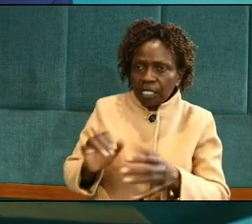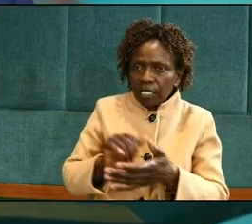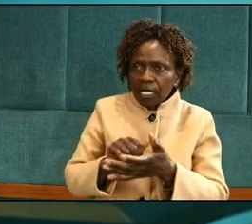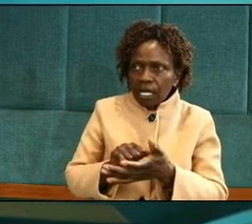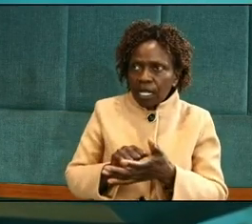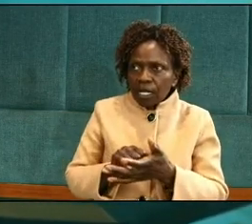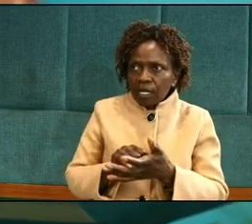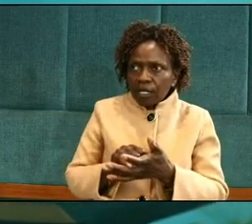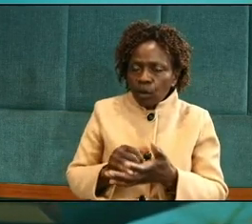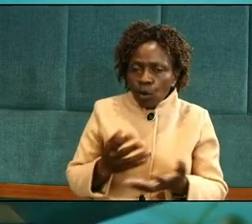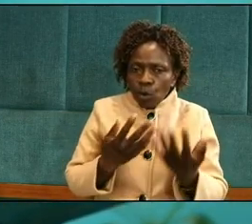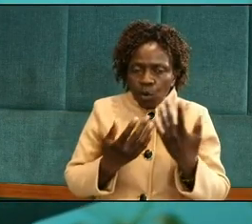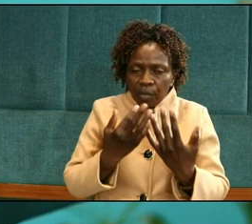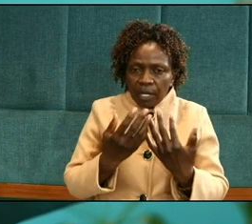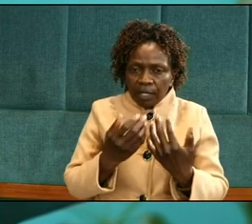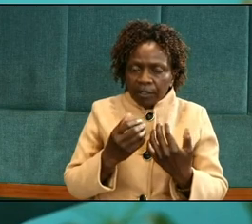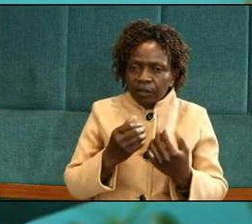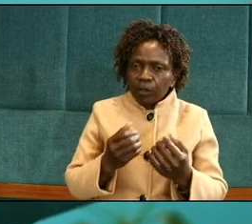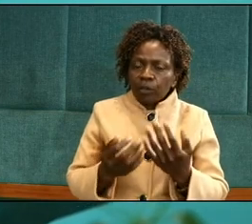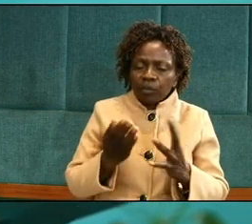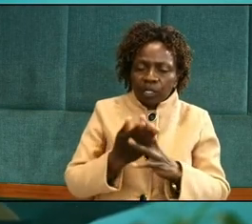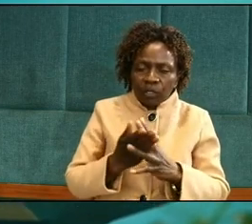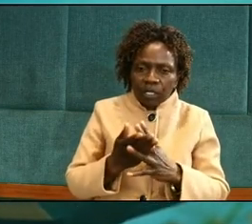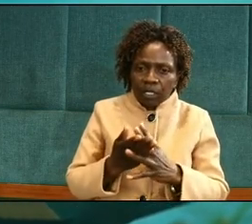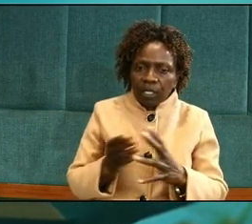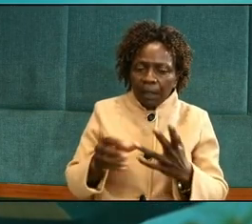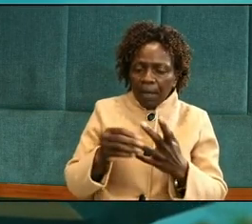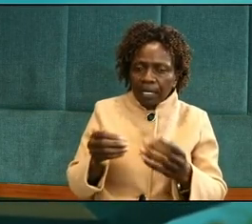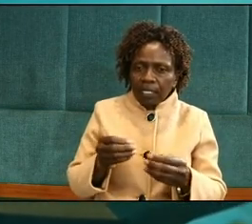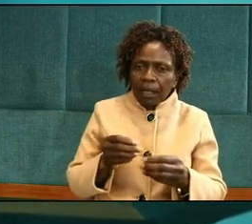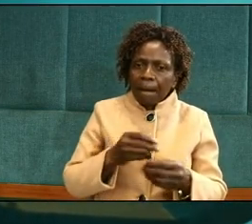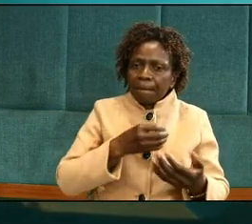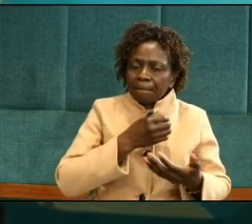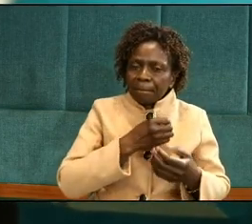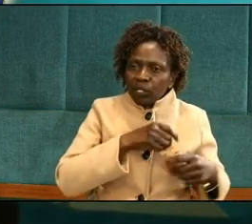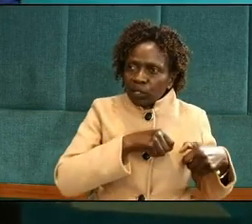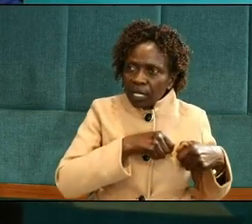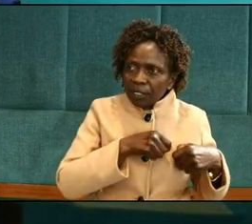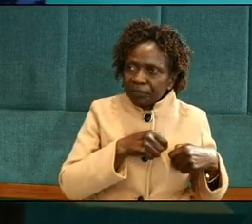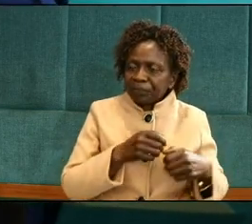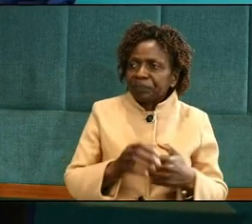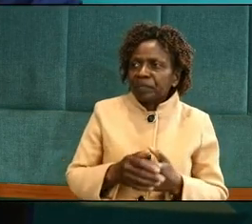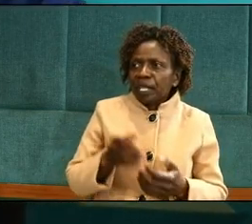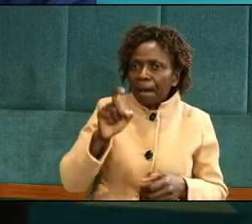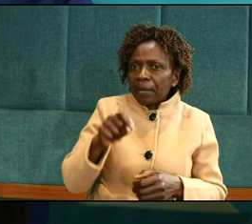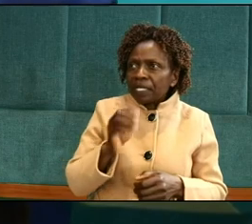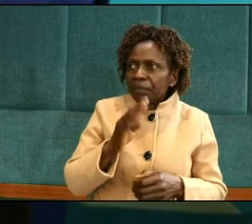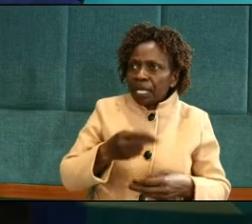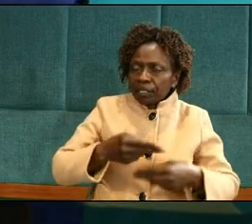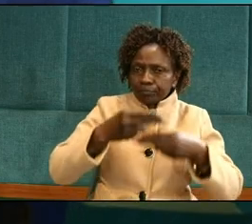are warring between the marrying partners. My brothers and sisters, there must be a